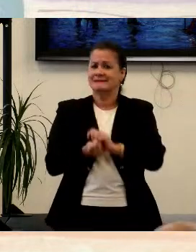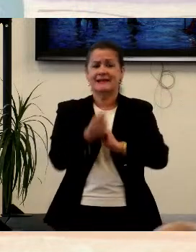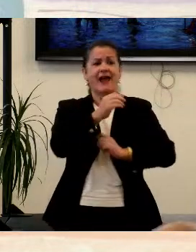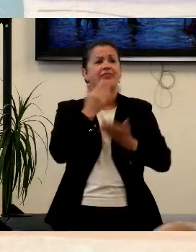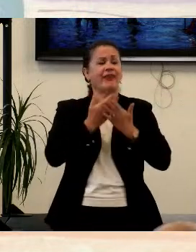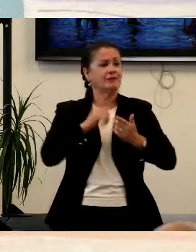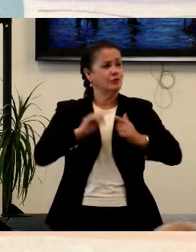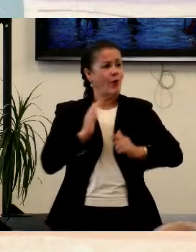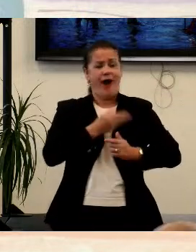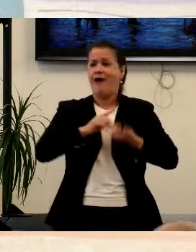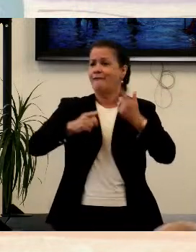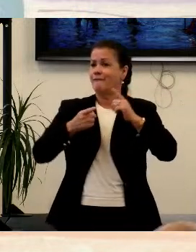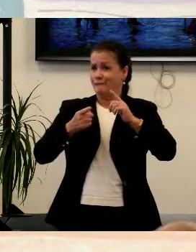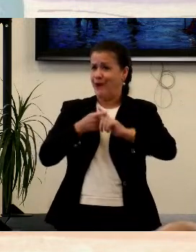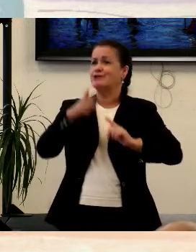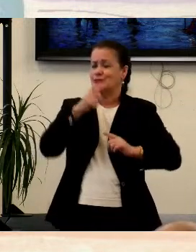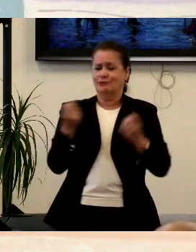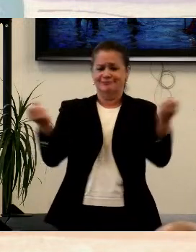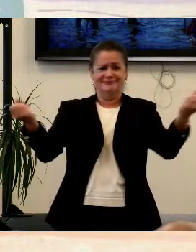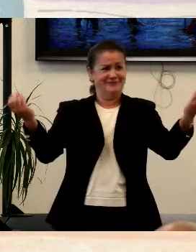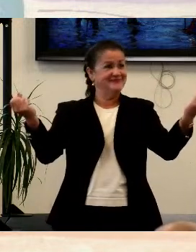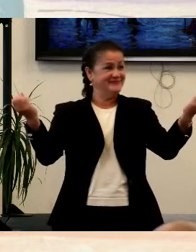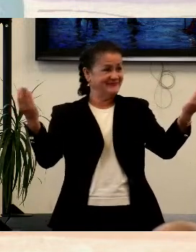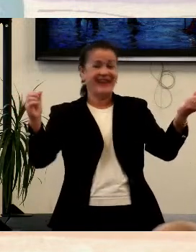doing our ASL